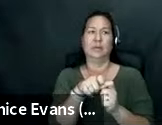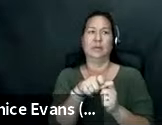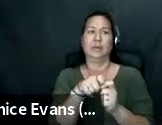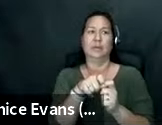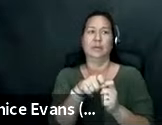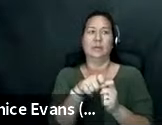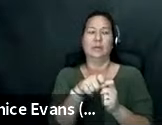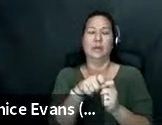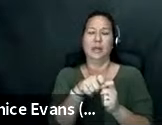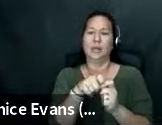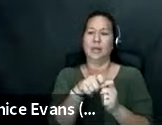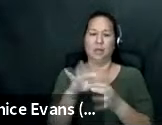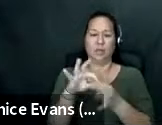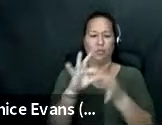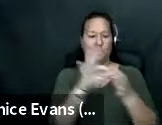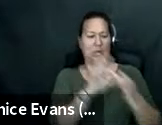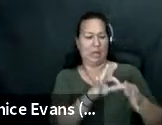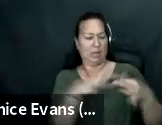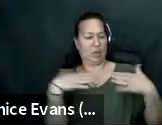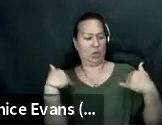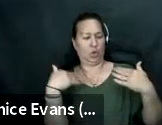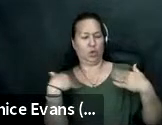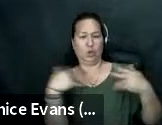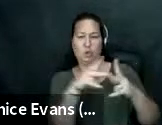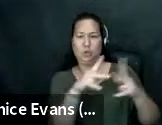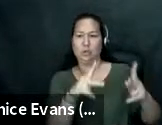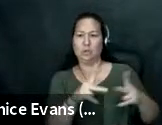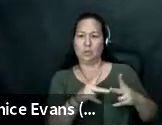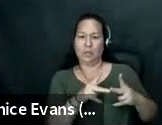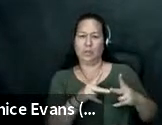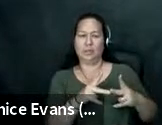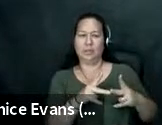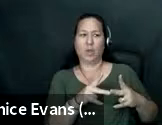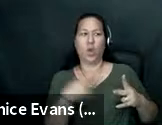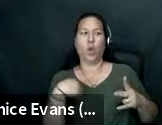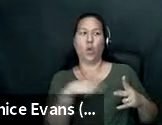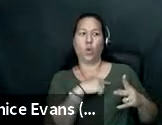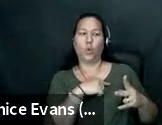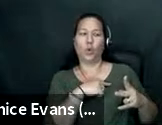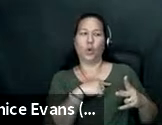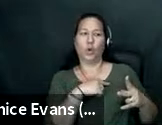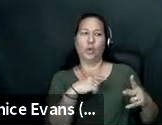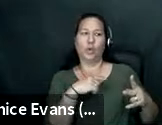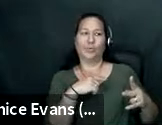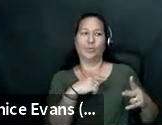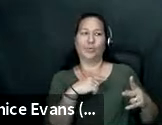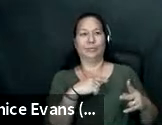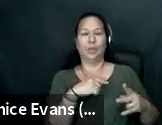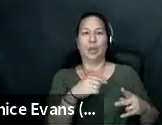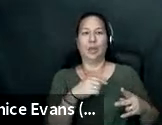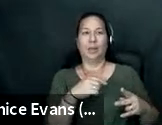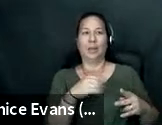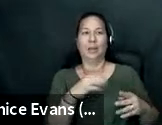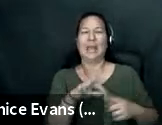use settings, and I think you could point to that and say, well, we're doing it for this reason.